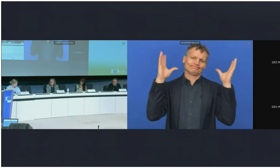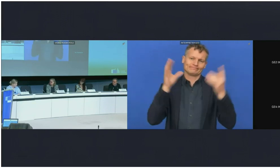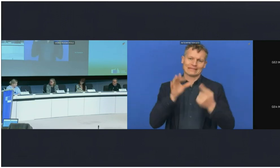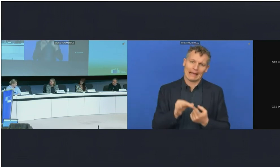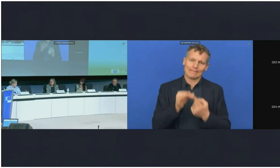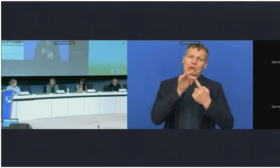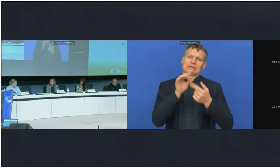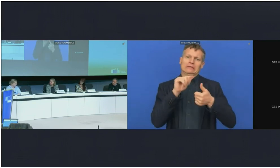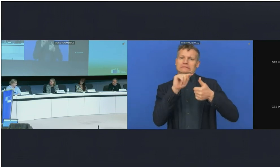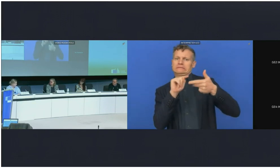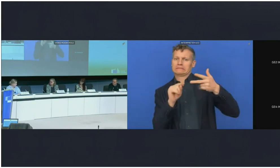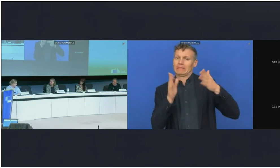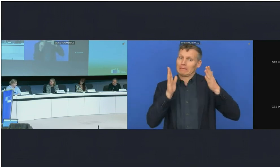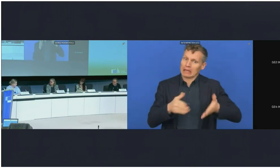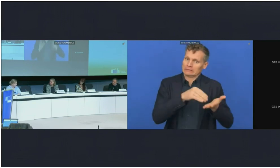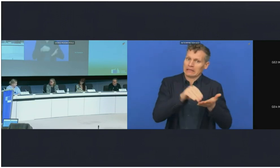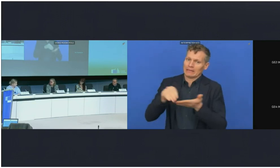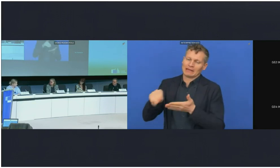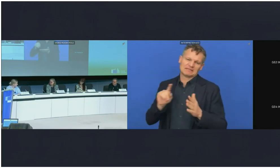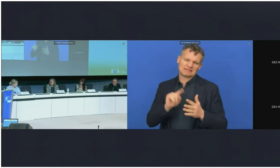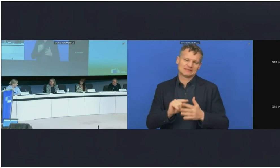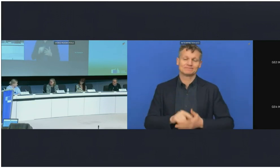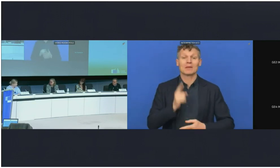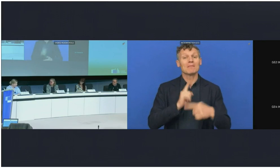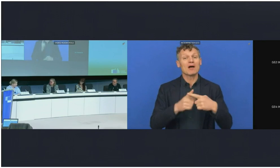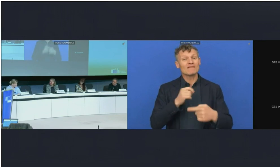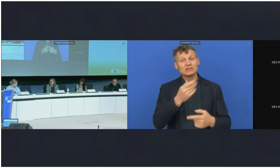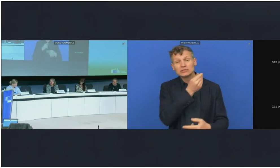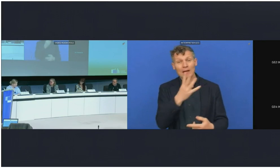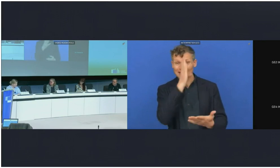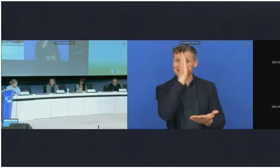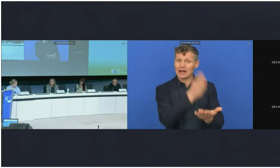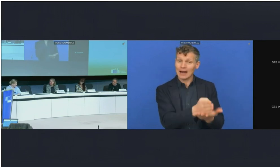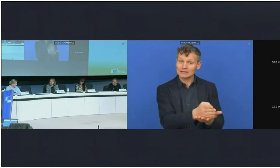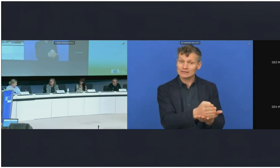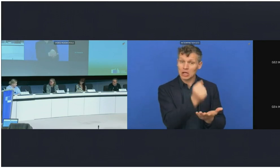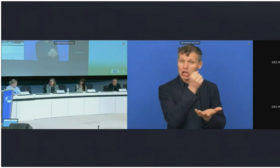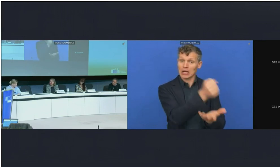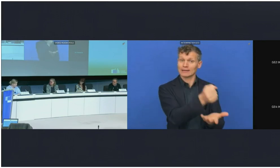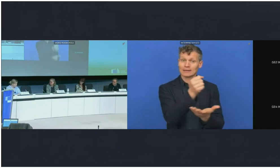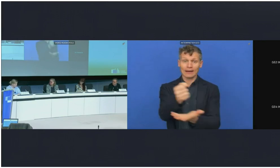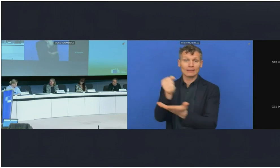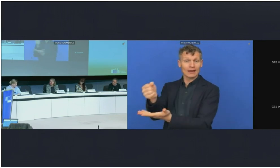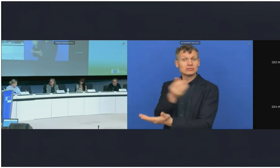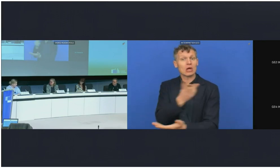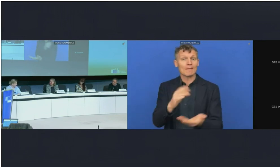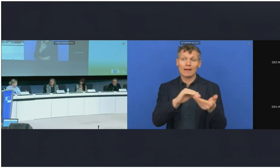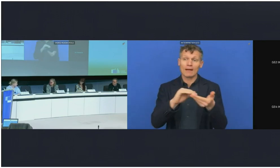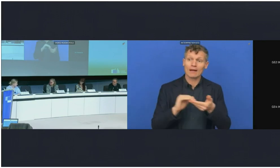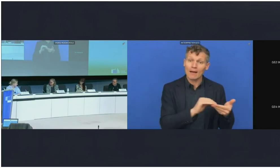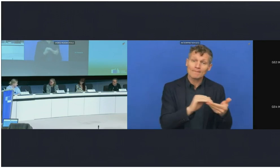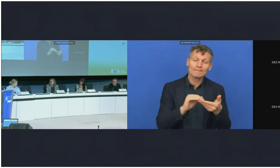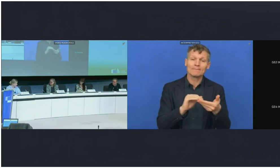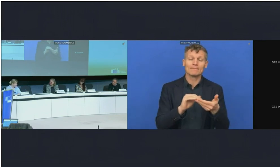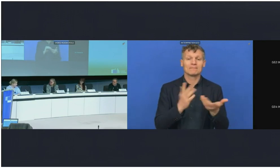for sport clubs to help them to keep going and providing their services all the way from the bottom level to the top level